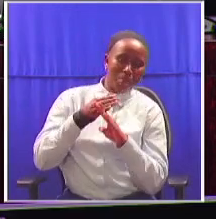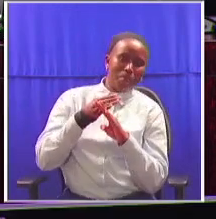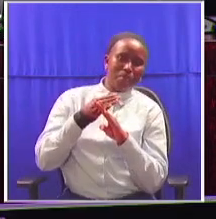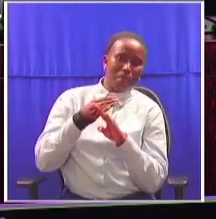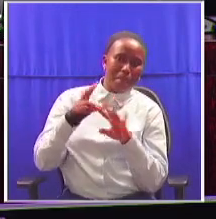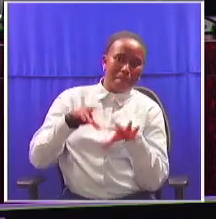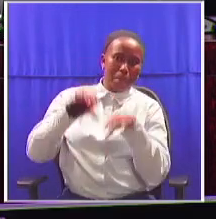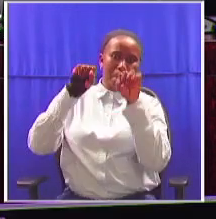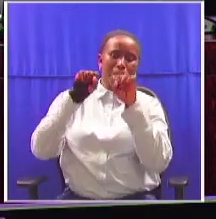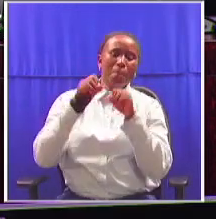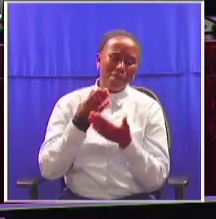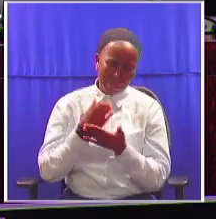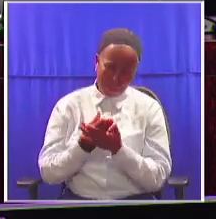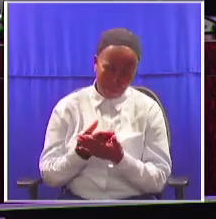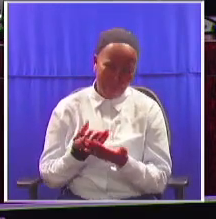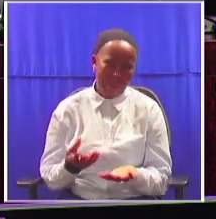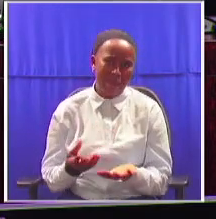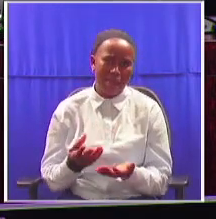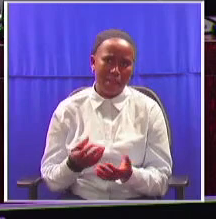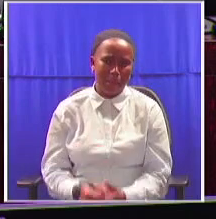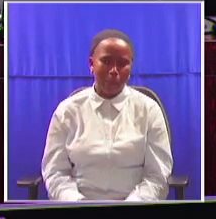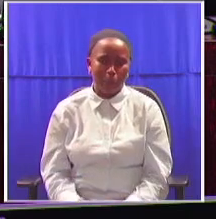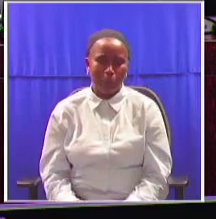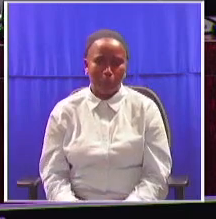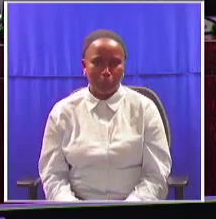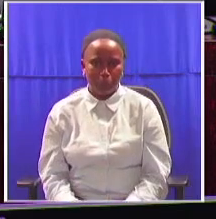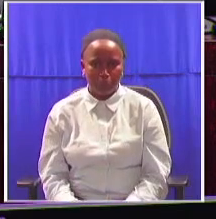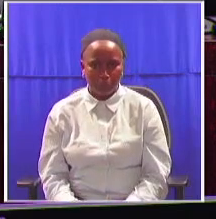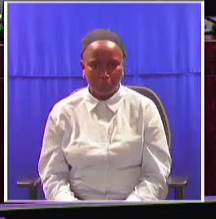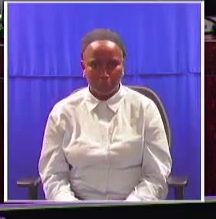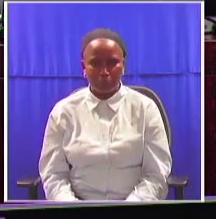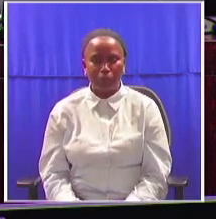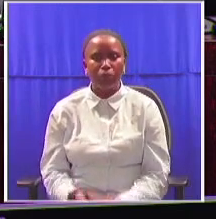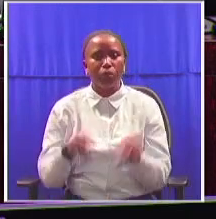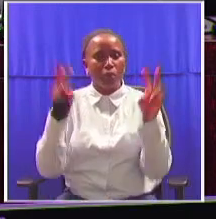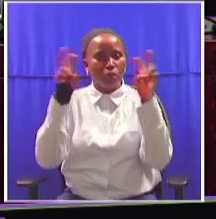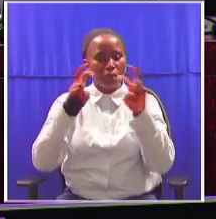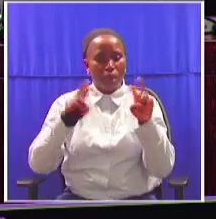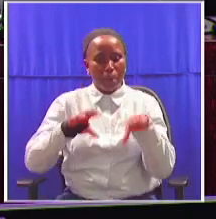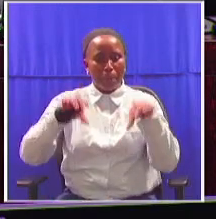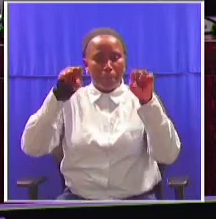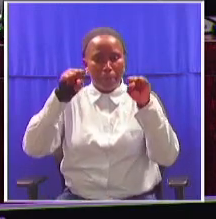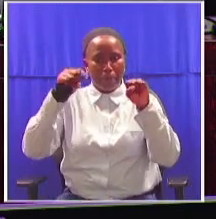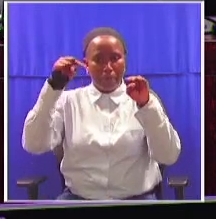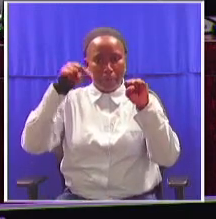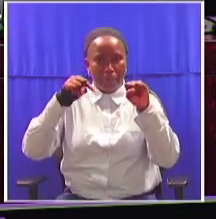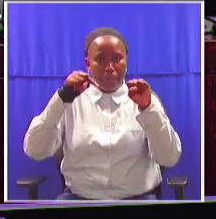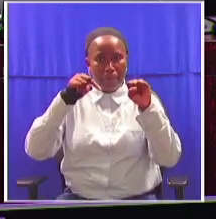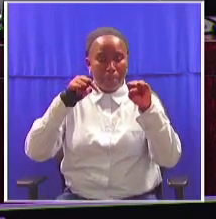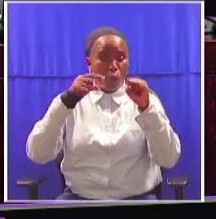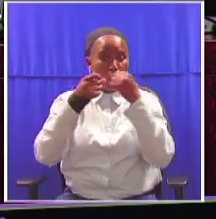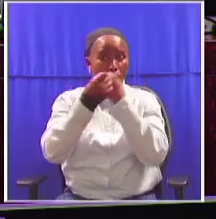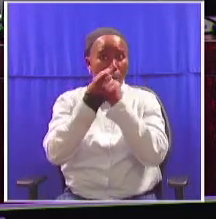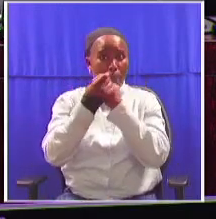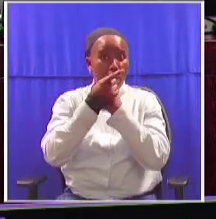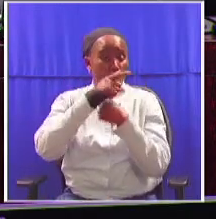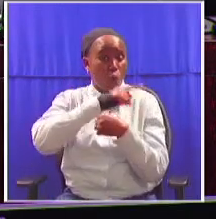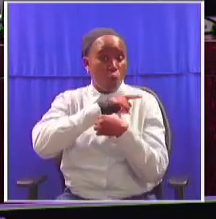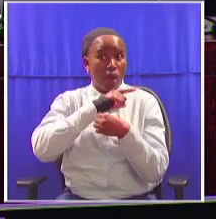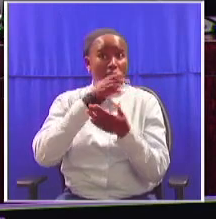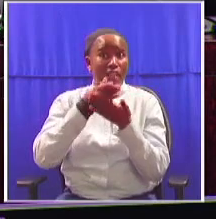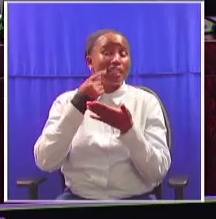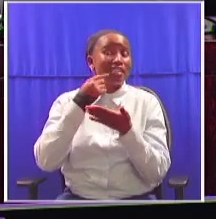eventuality from occurring. Load shedding allows Eskom to keep the system